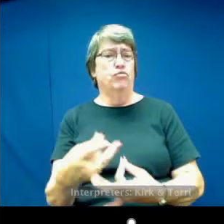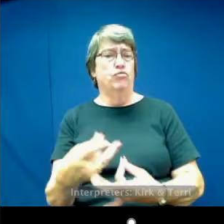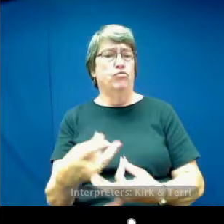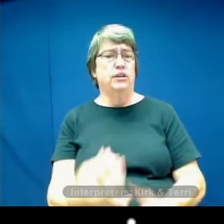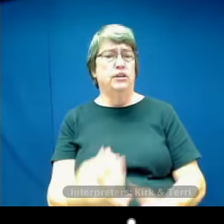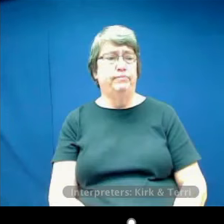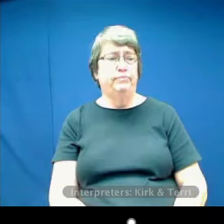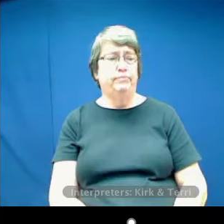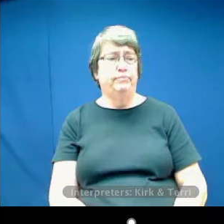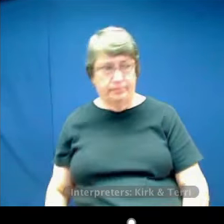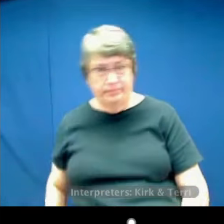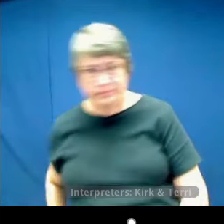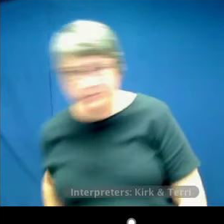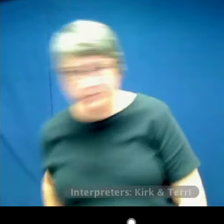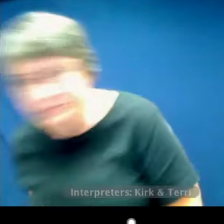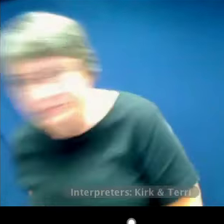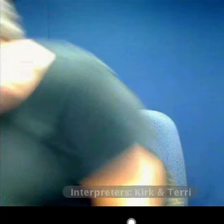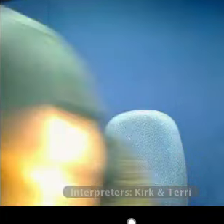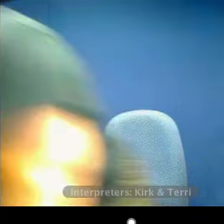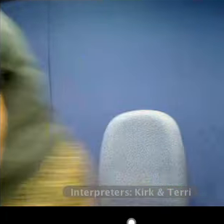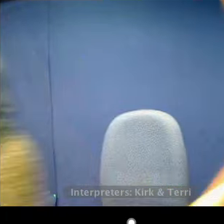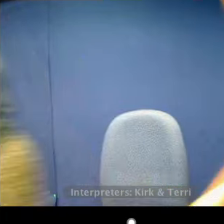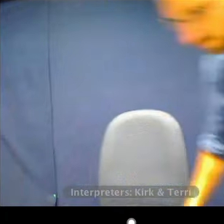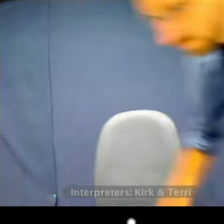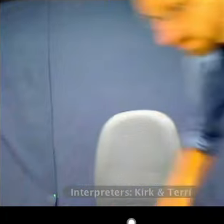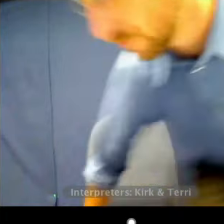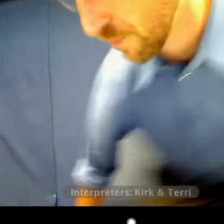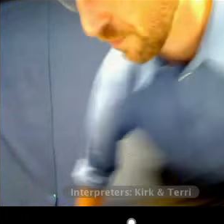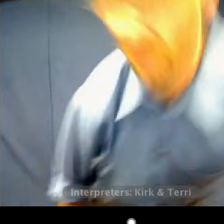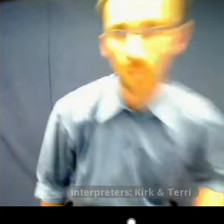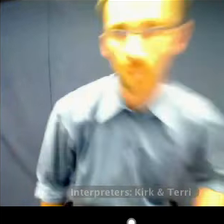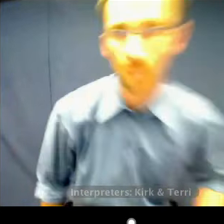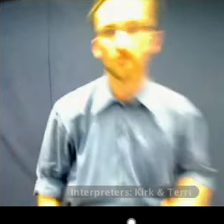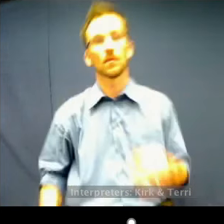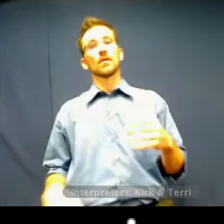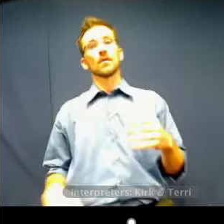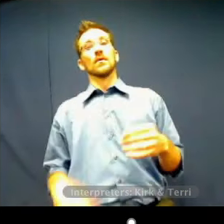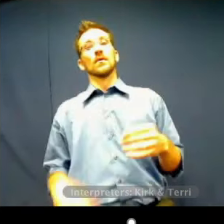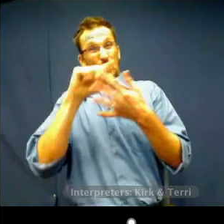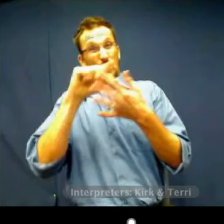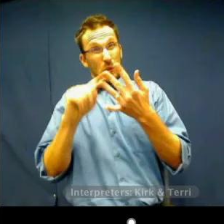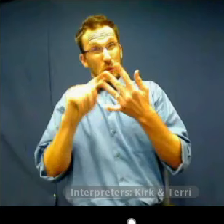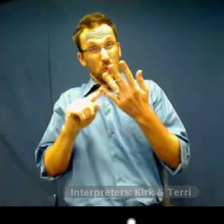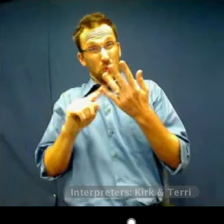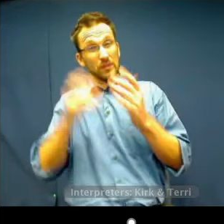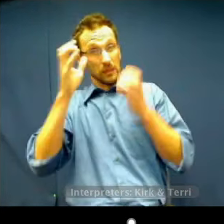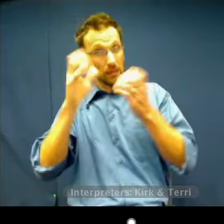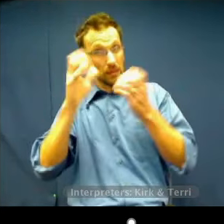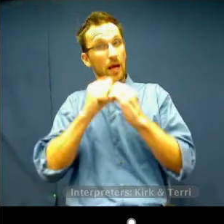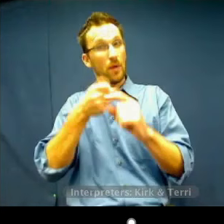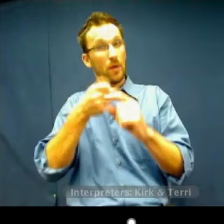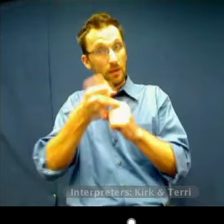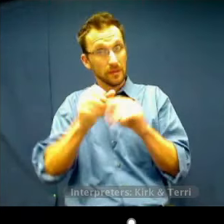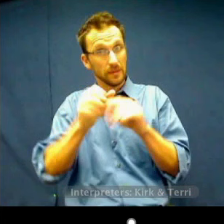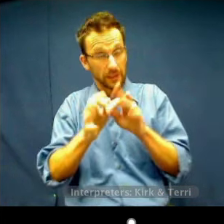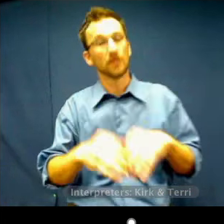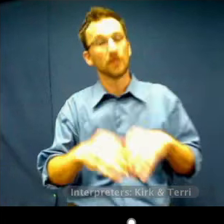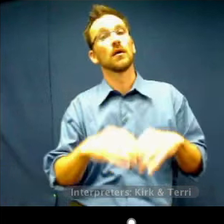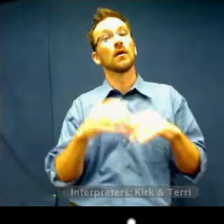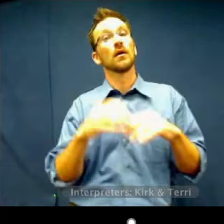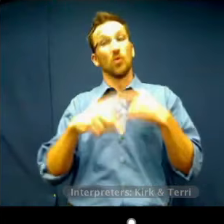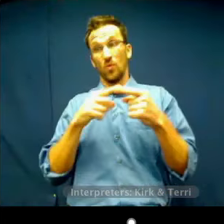In terms of interpreting implications, I have to say that fighting over children and visiting schedules